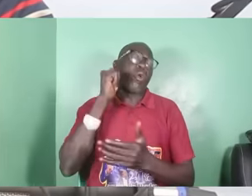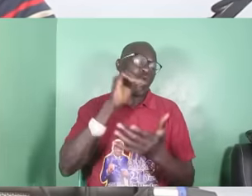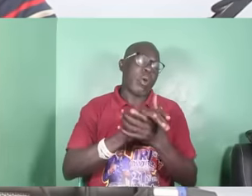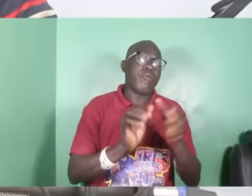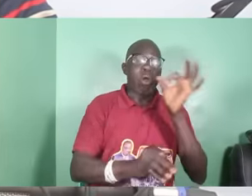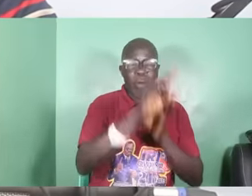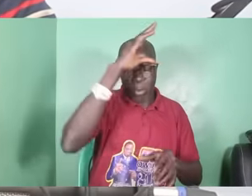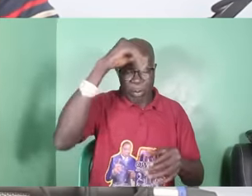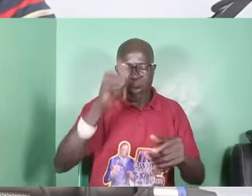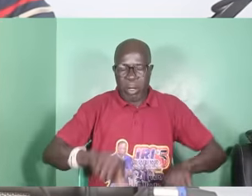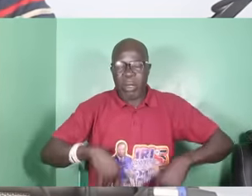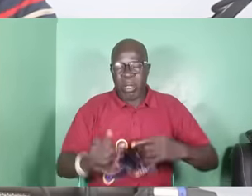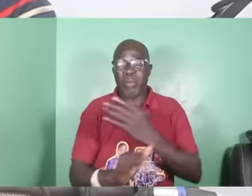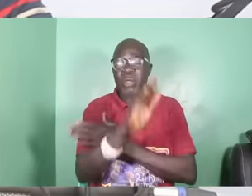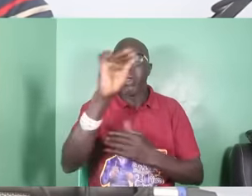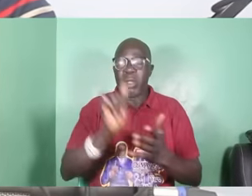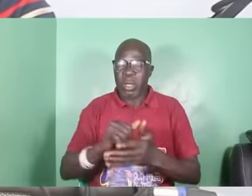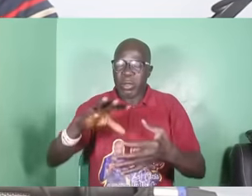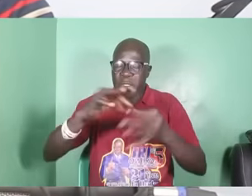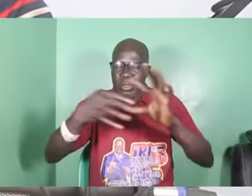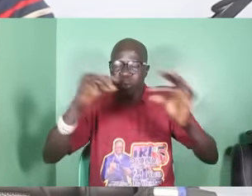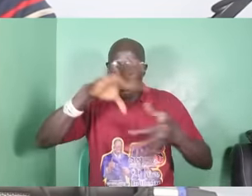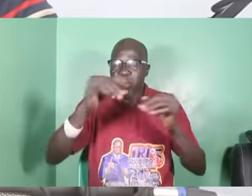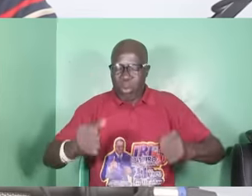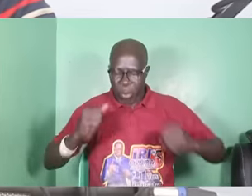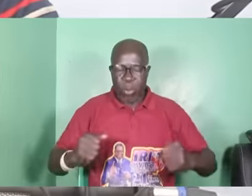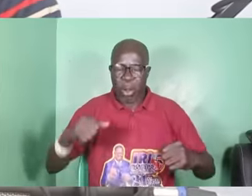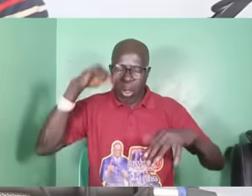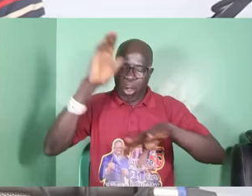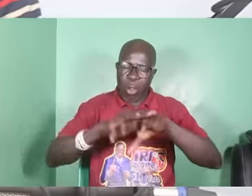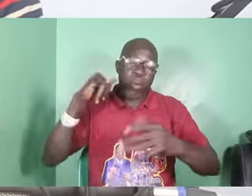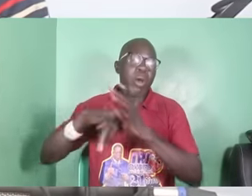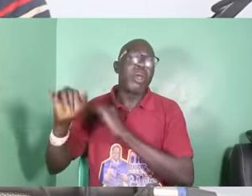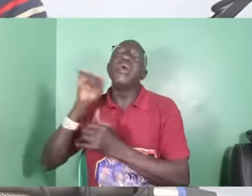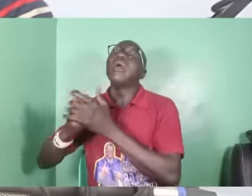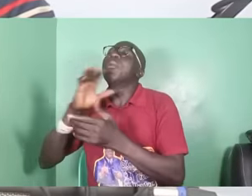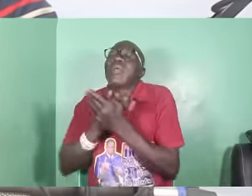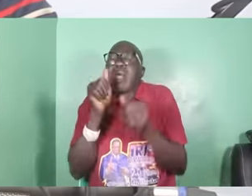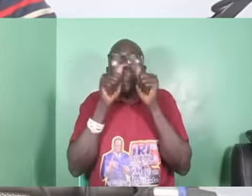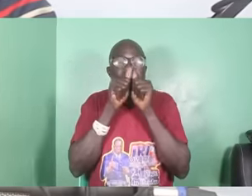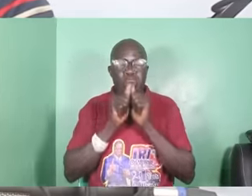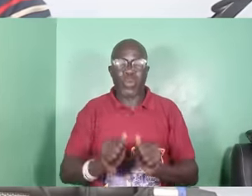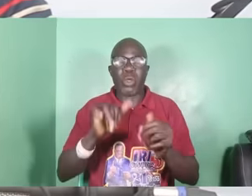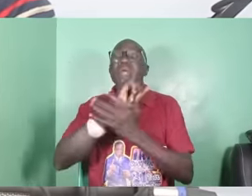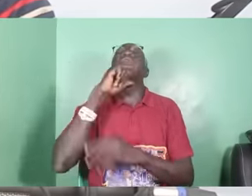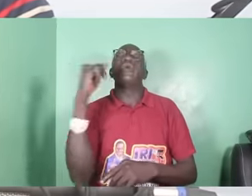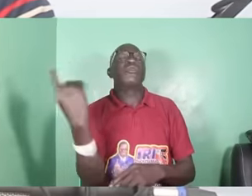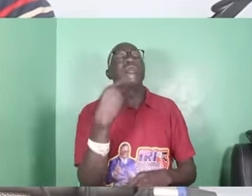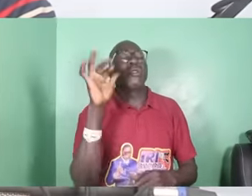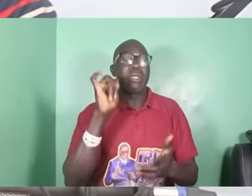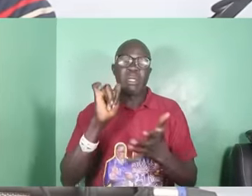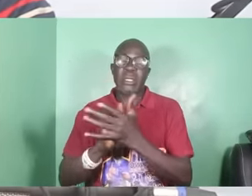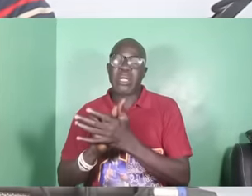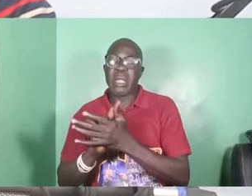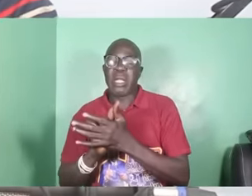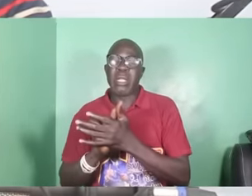Or hence the man of the living God. Now the spirit of power is upon you. Lord, if I die, I can endure it. Not only that.